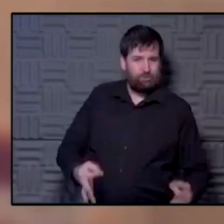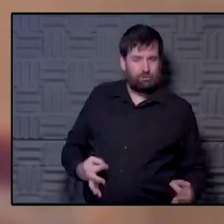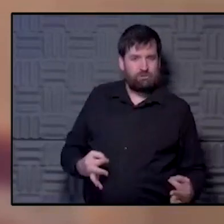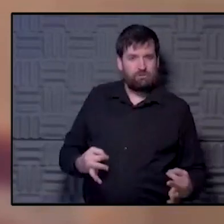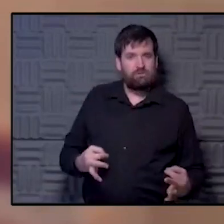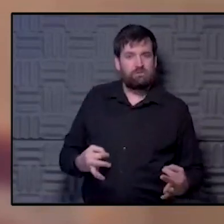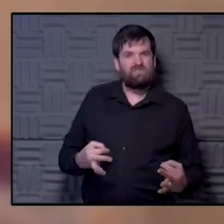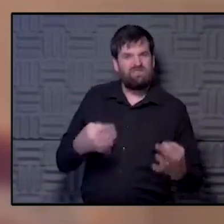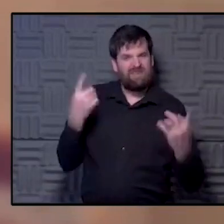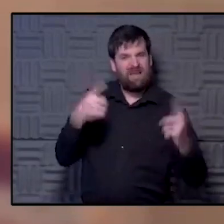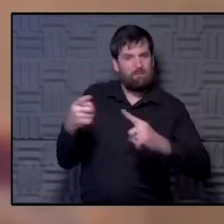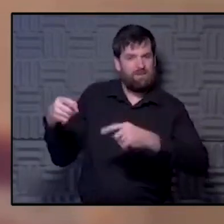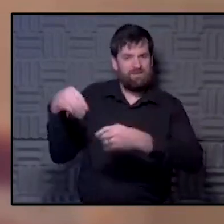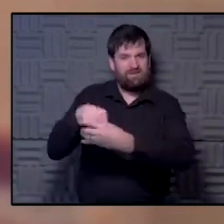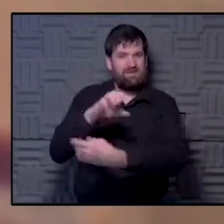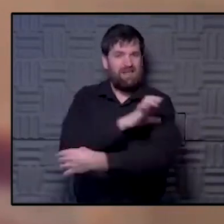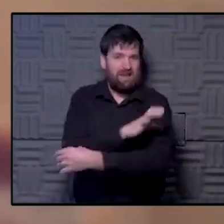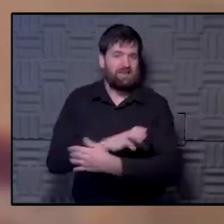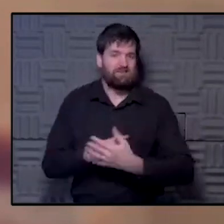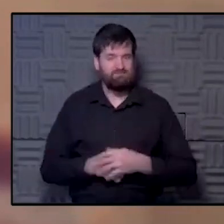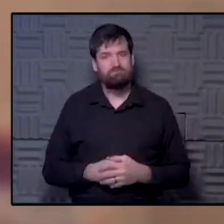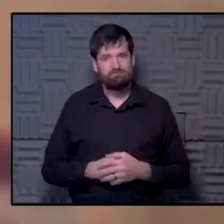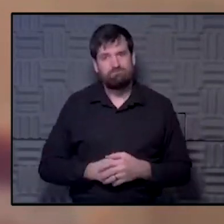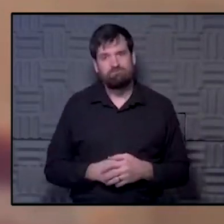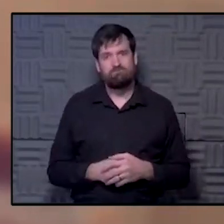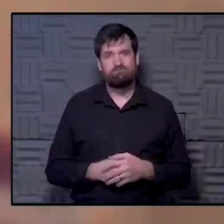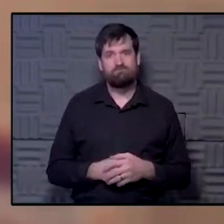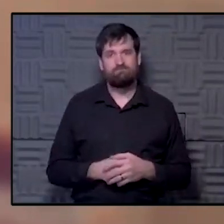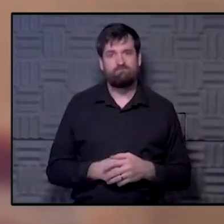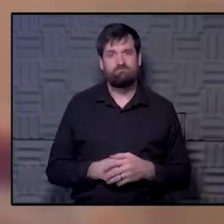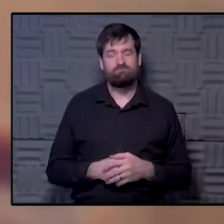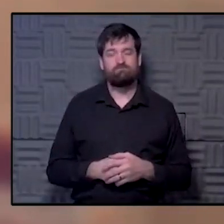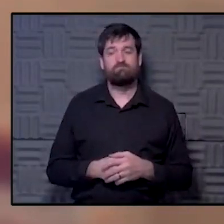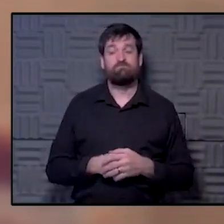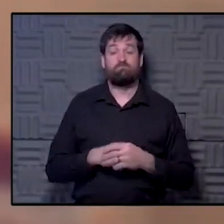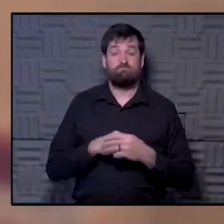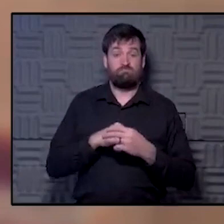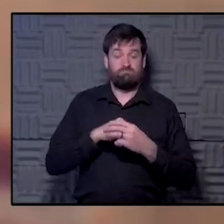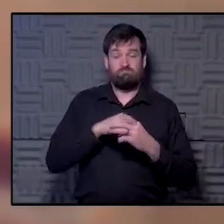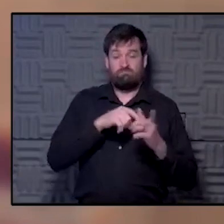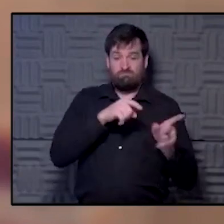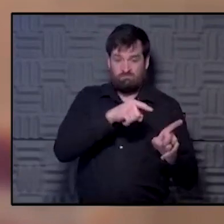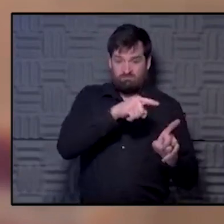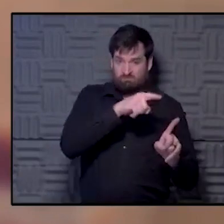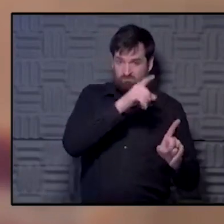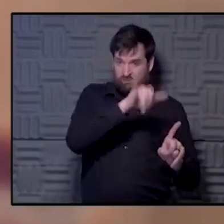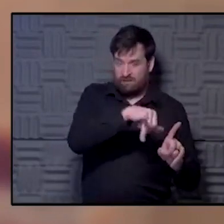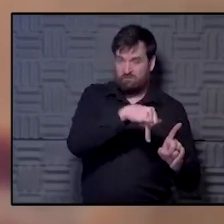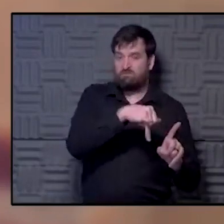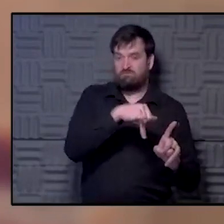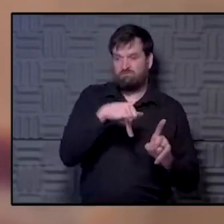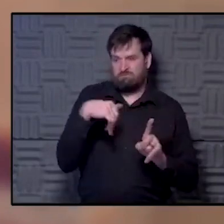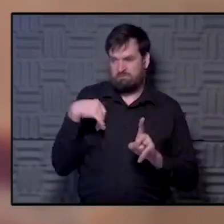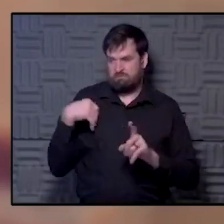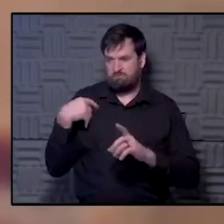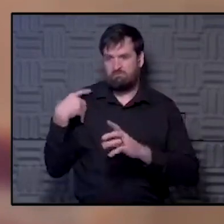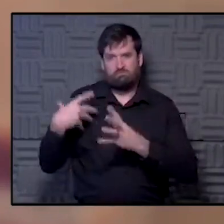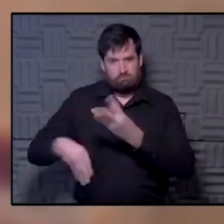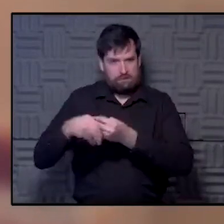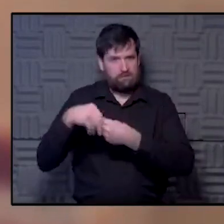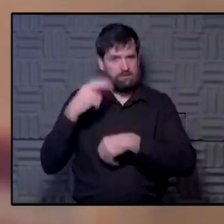get made in a clinical setting. And, combined with, that history is